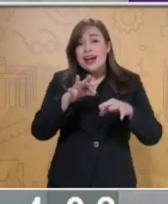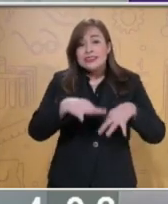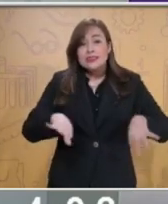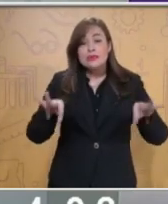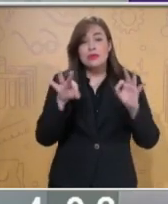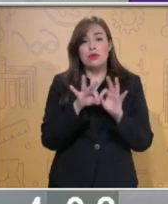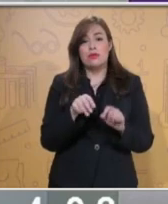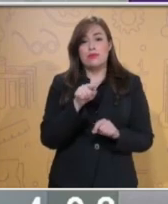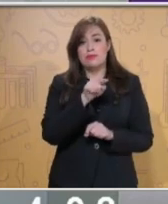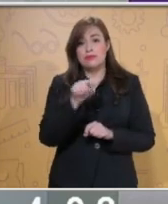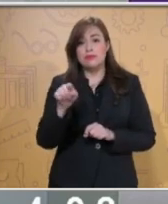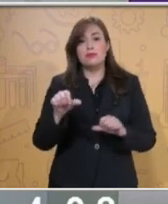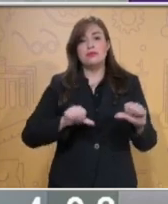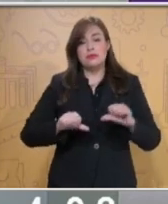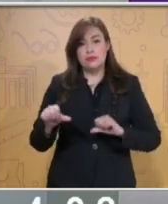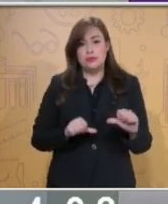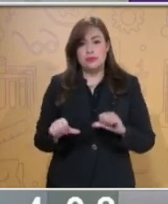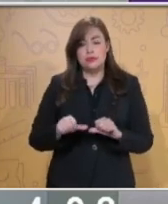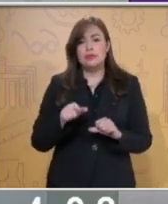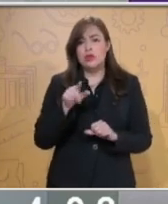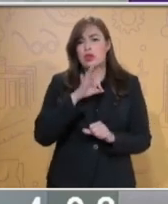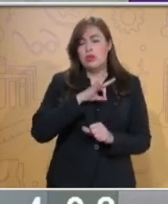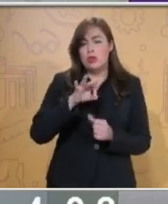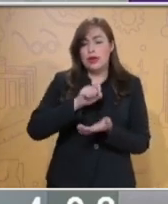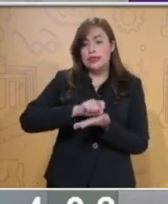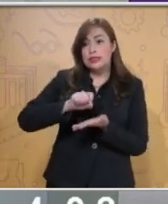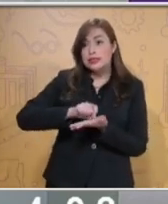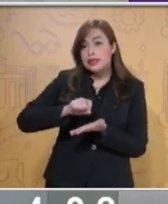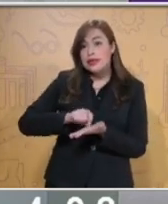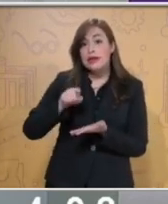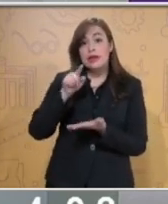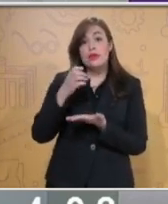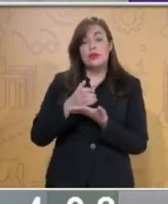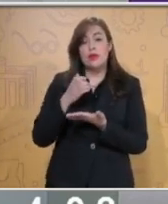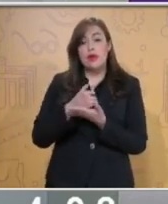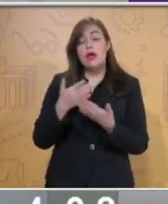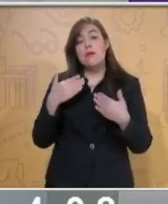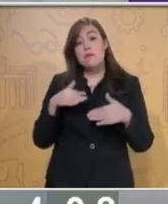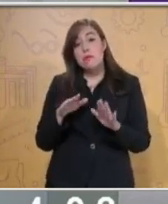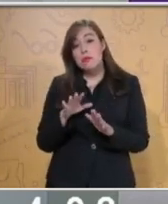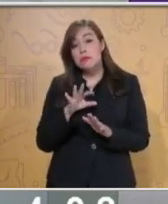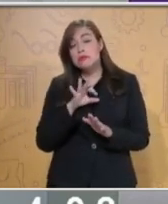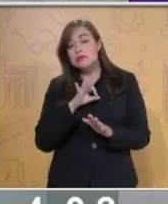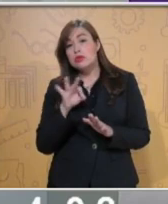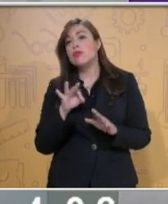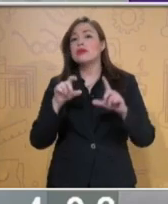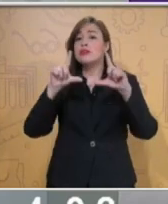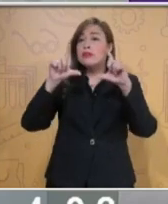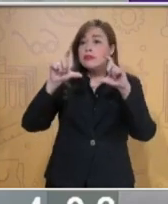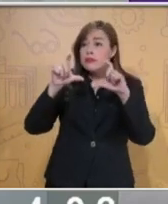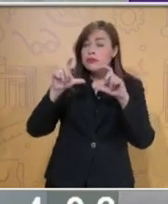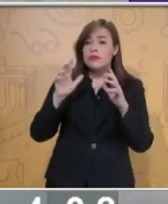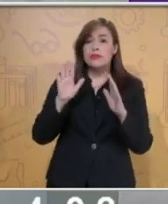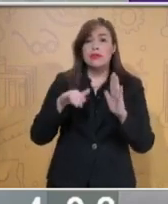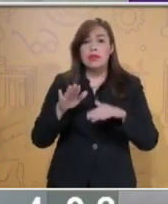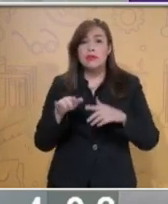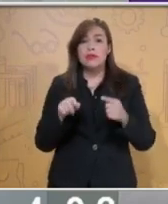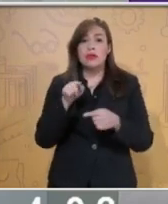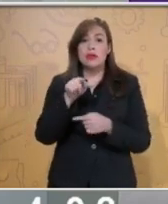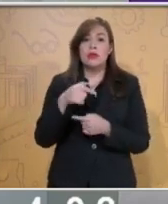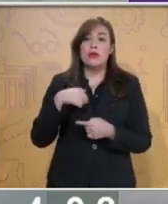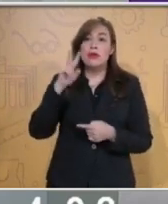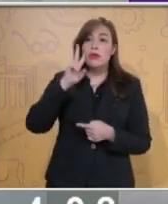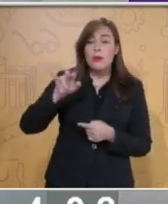your own activities. You are going to write in your notebook, or maybe you can take some pictures about some interesting